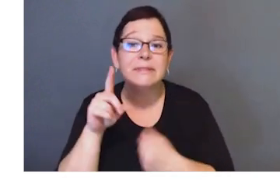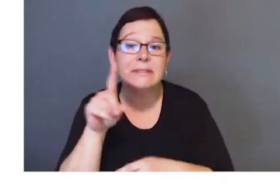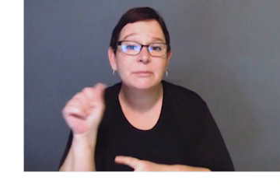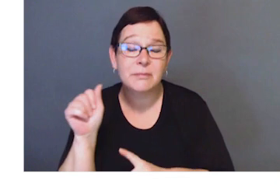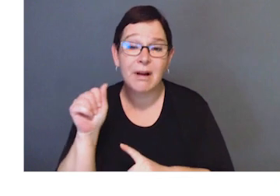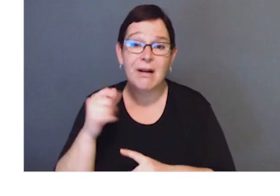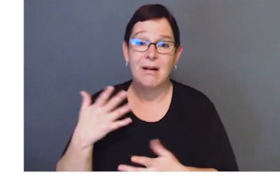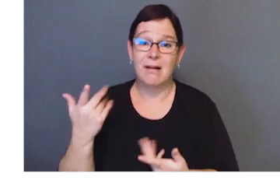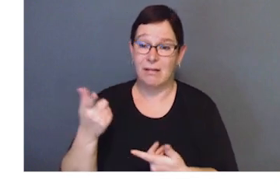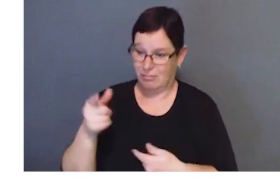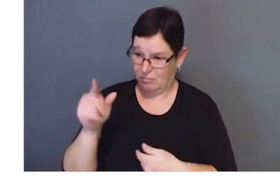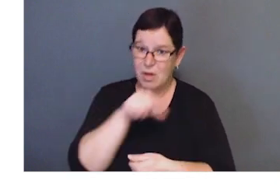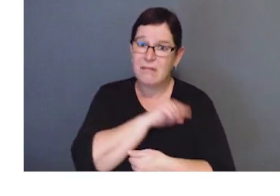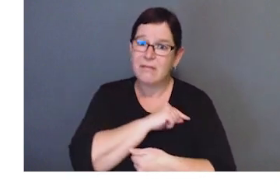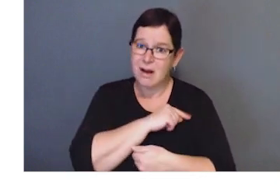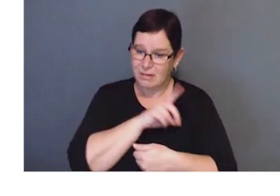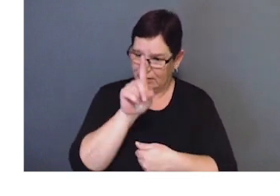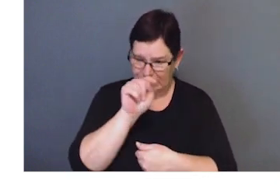financial security.